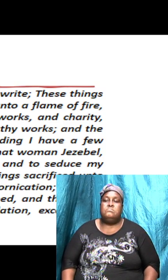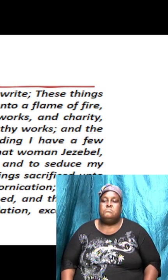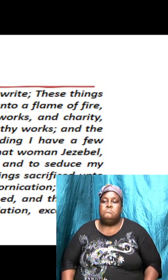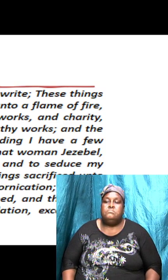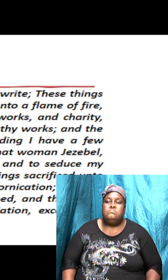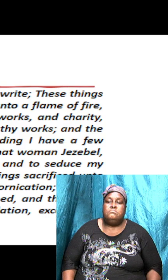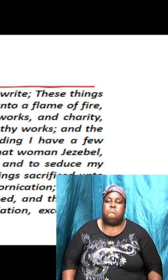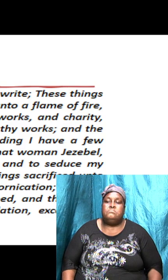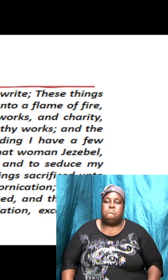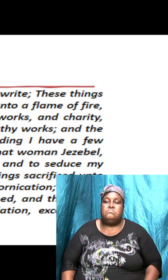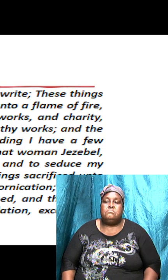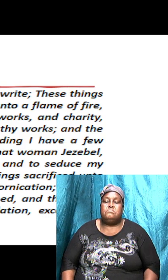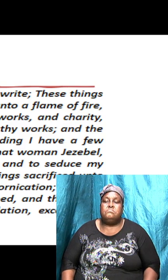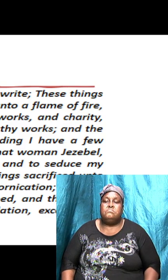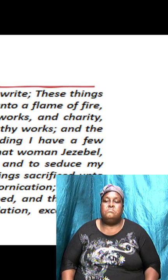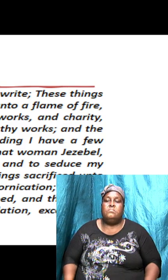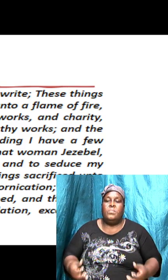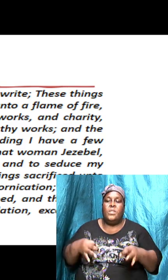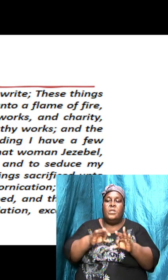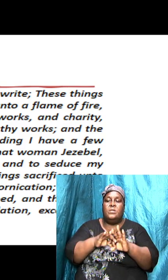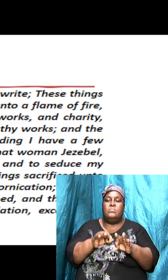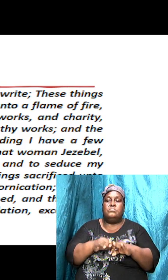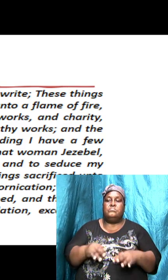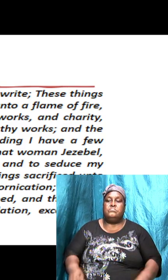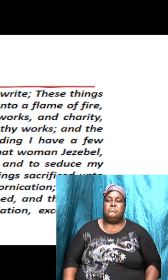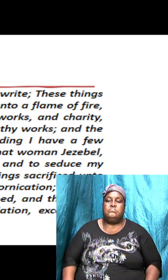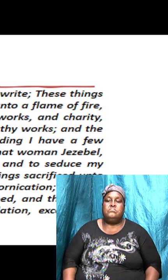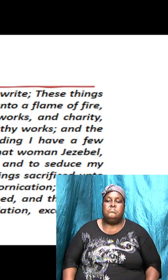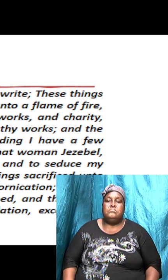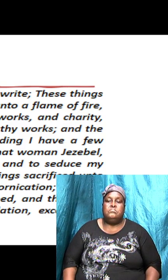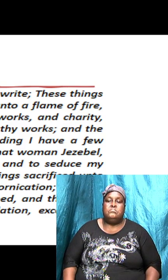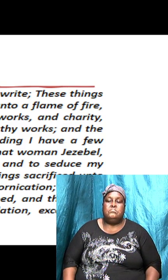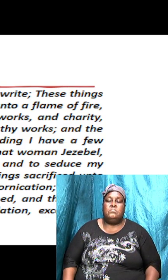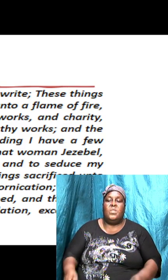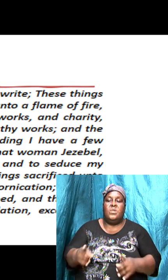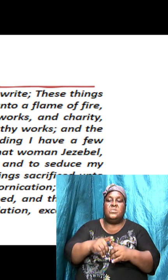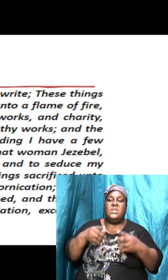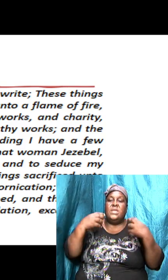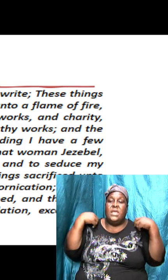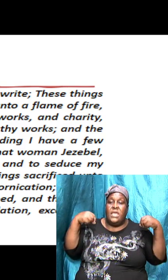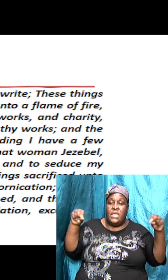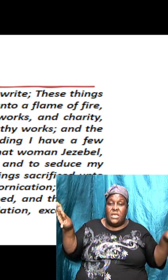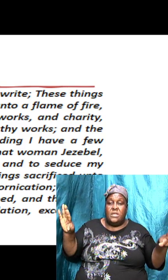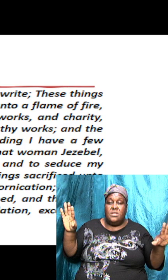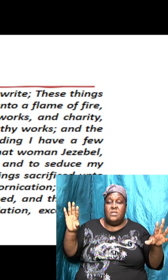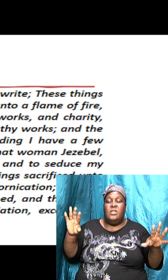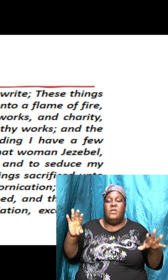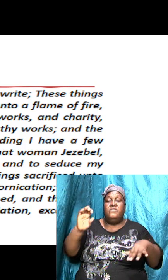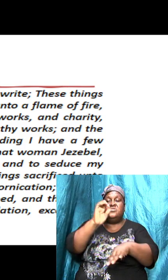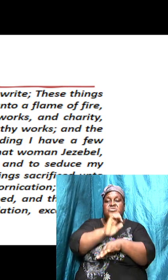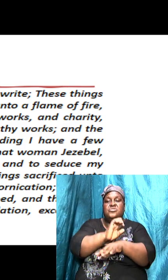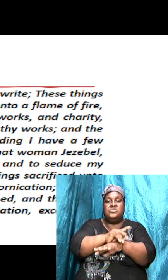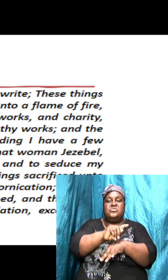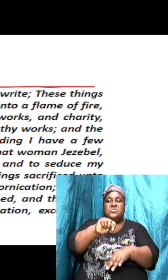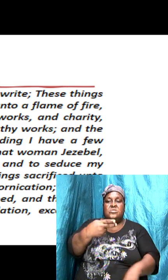feel, amen, from the scriptures. And so, and unto the angel of the church in Thyatira write,